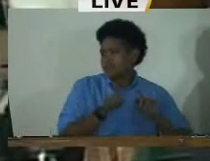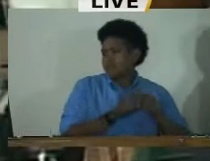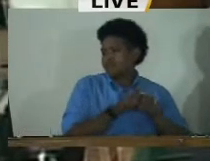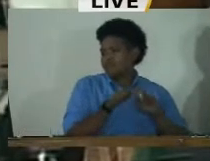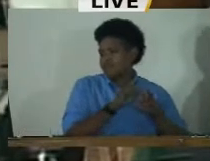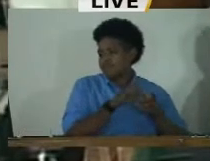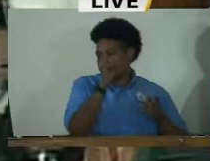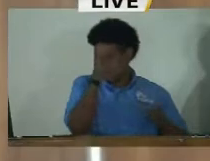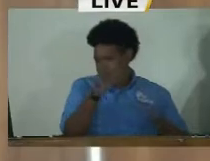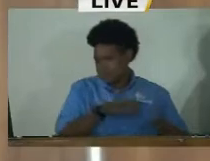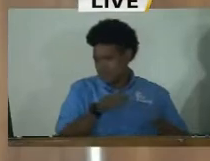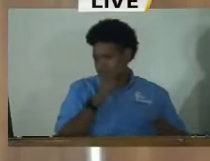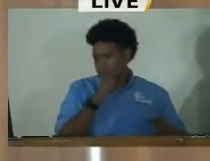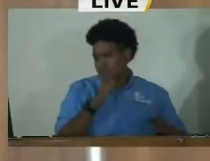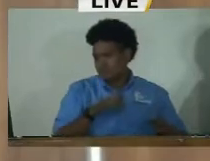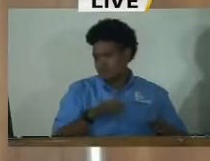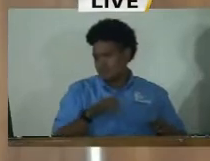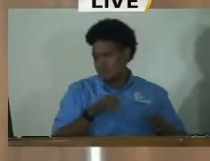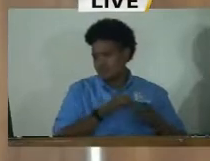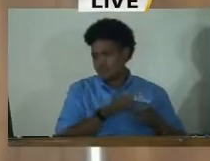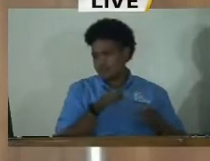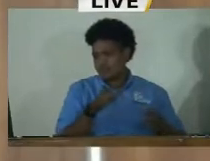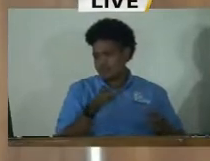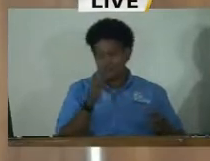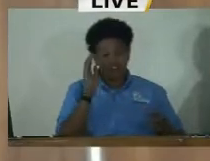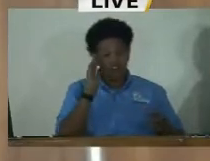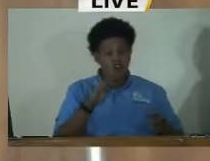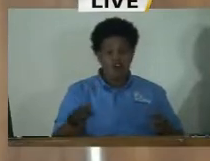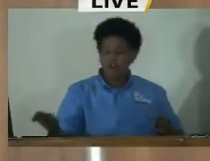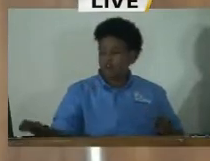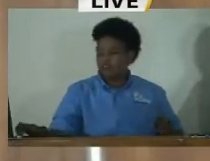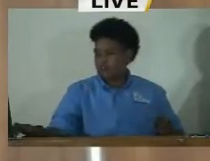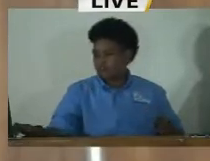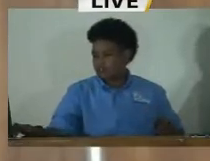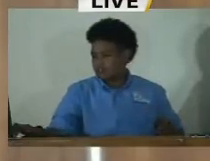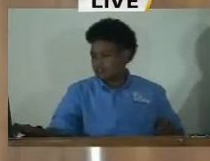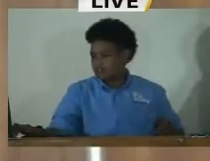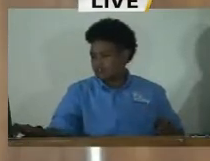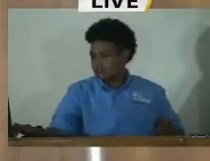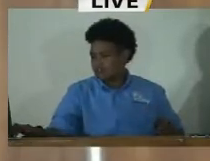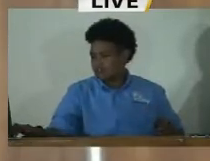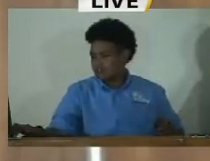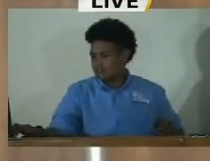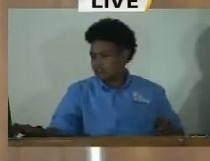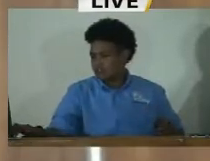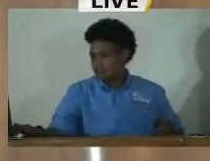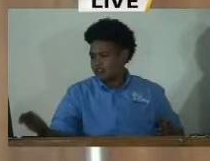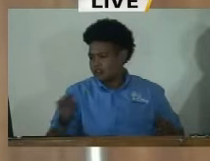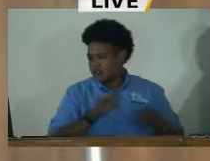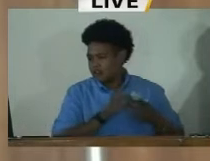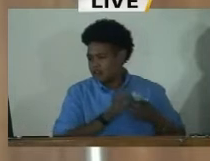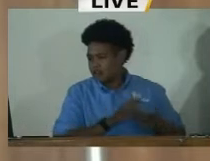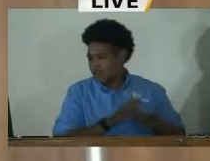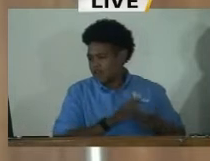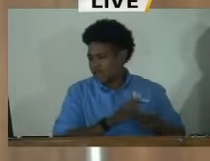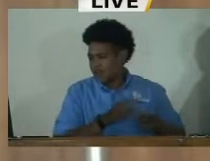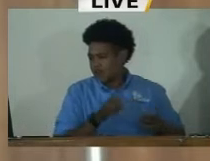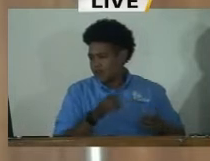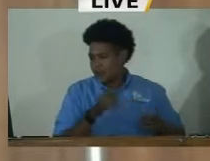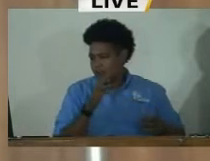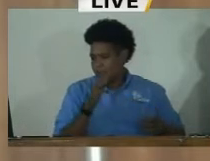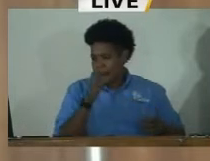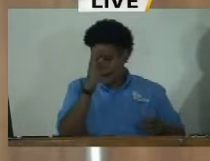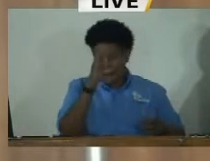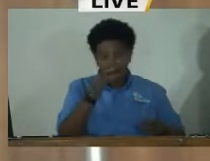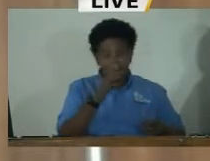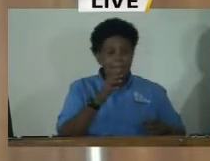fortune. Omitted, all the voyage of their life is bound in shallows and miseries. On a full sea, we are now afloat, and we must take the